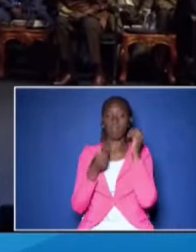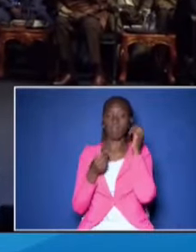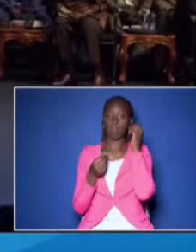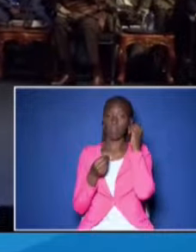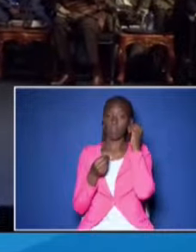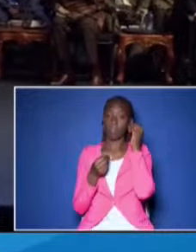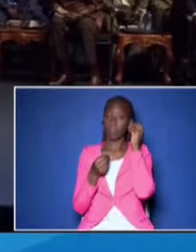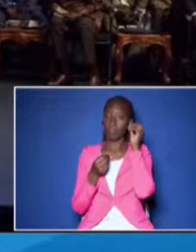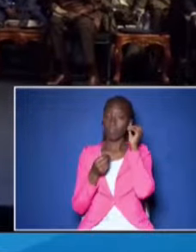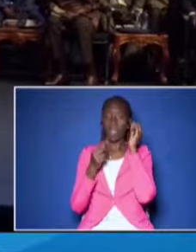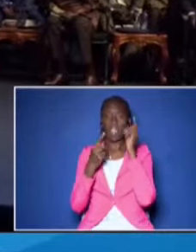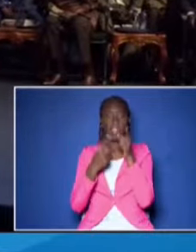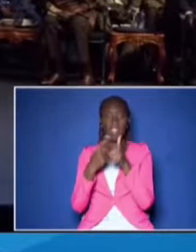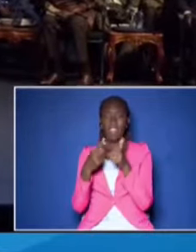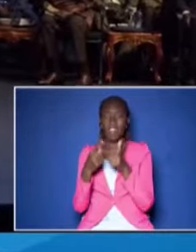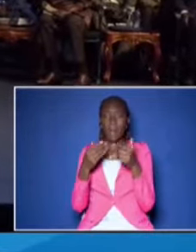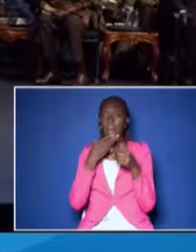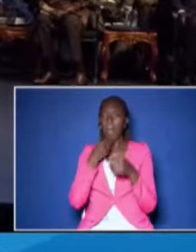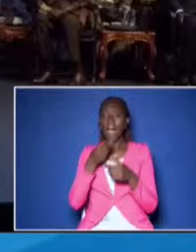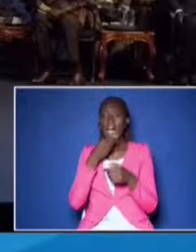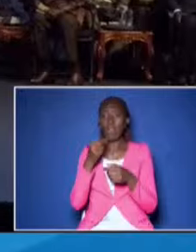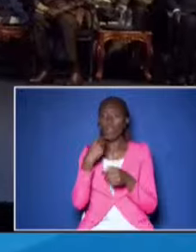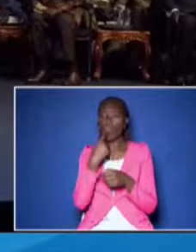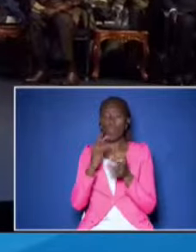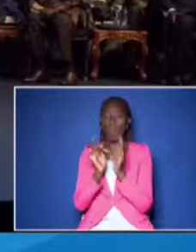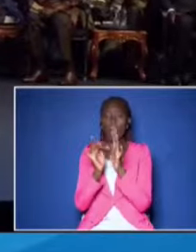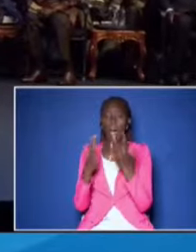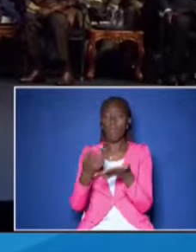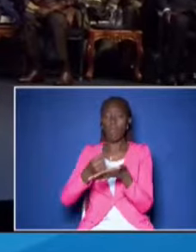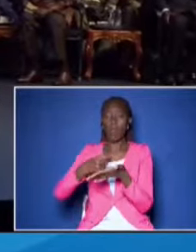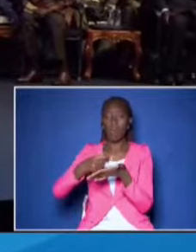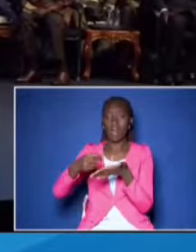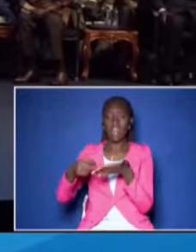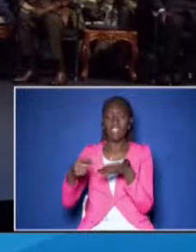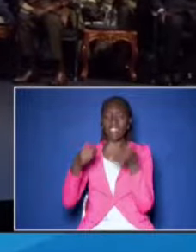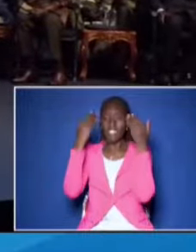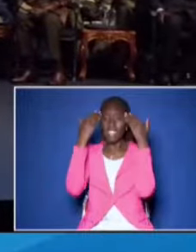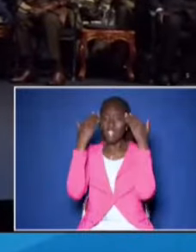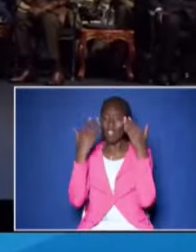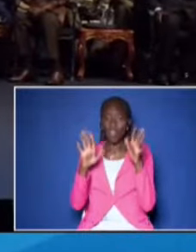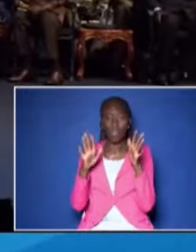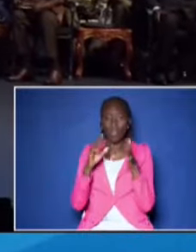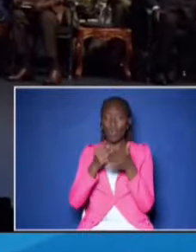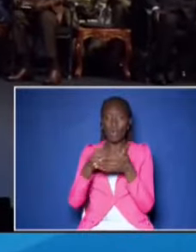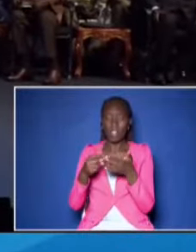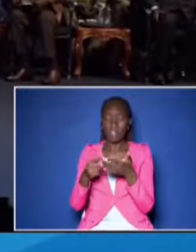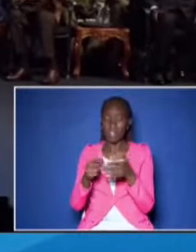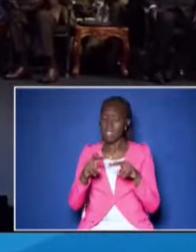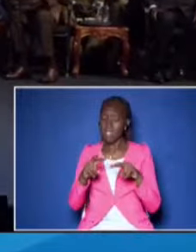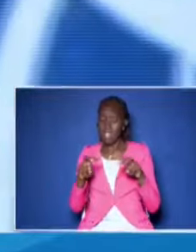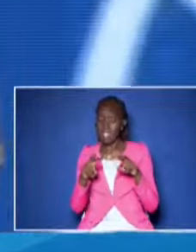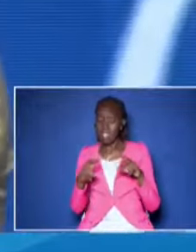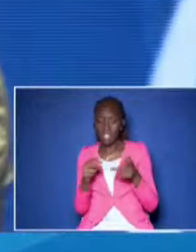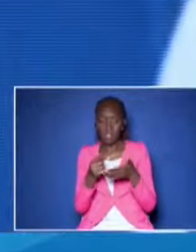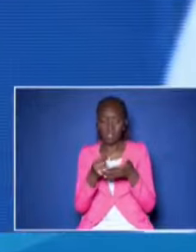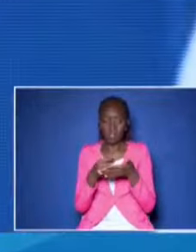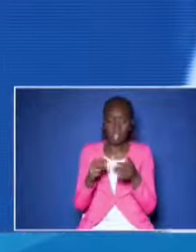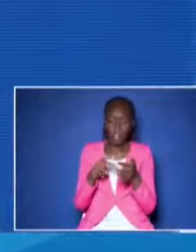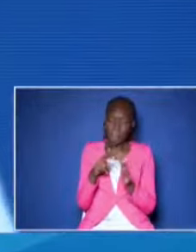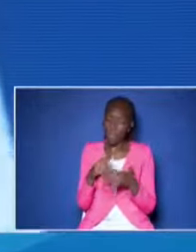were saying they were searching looking what does